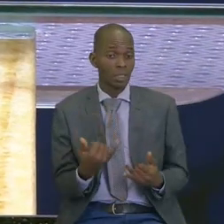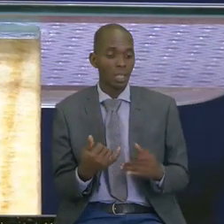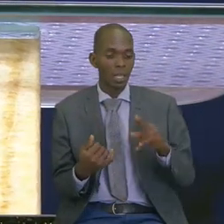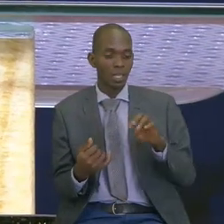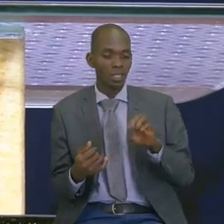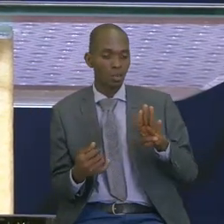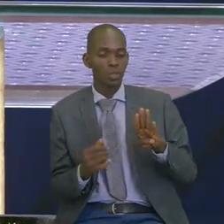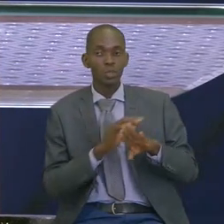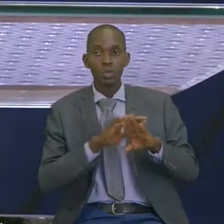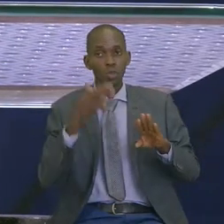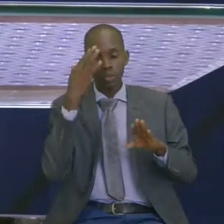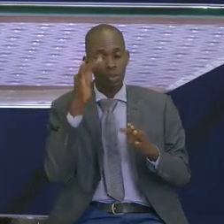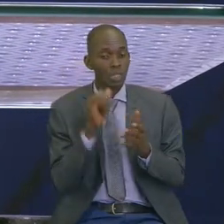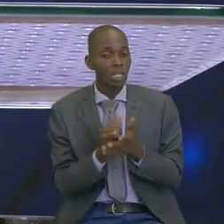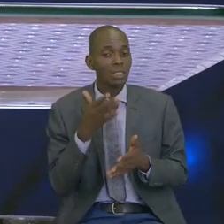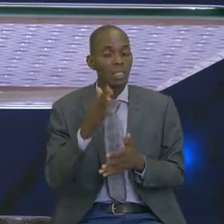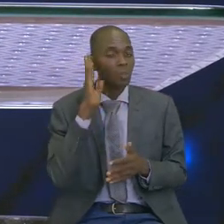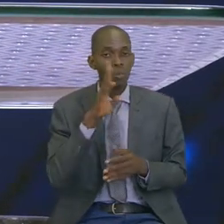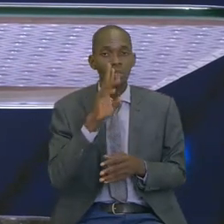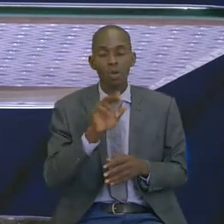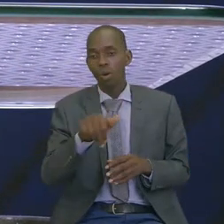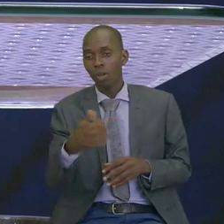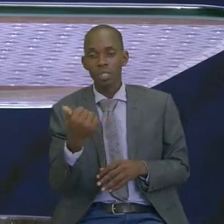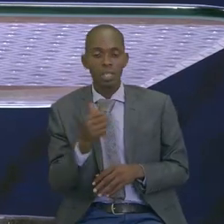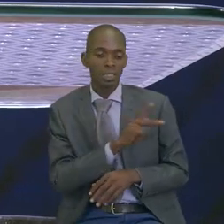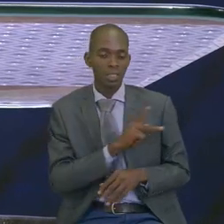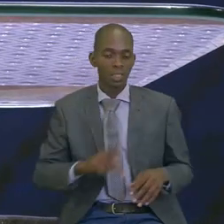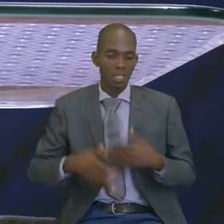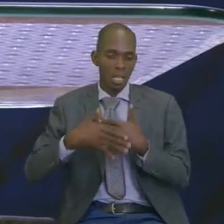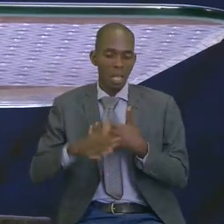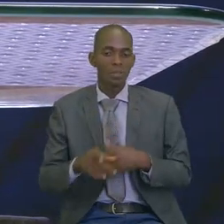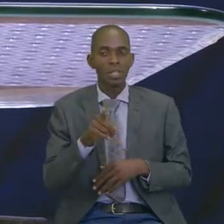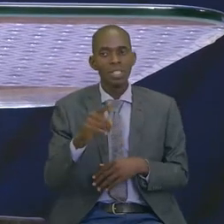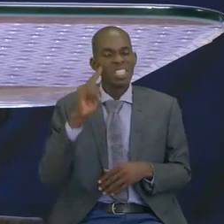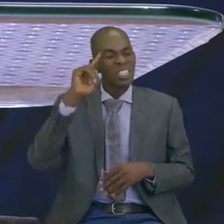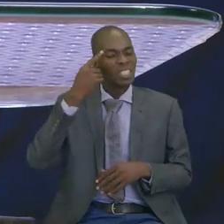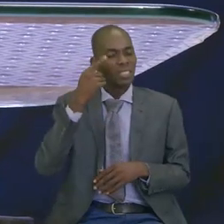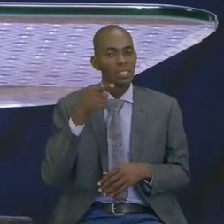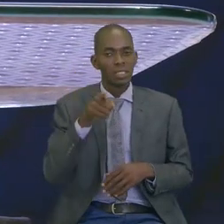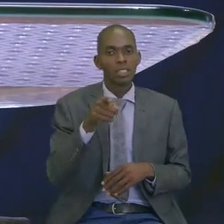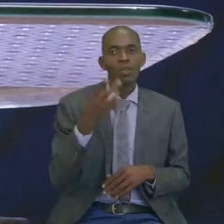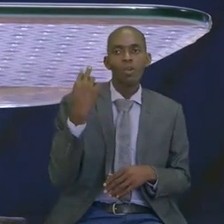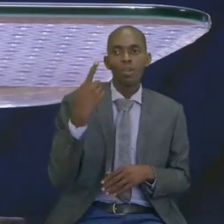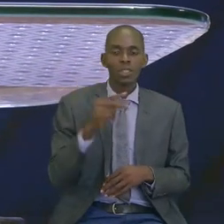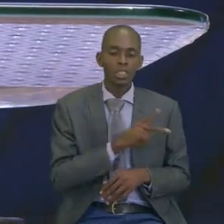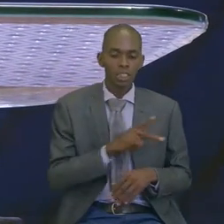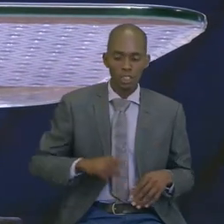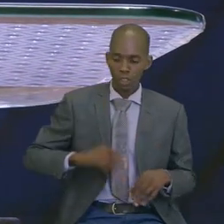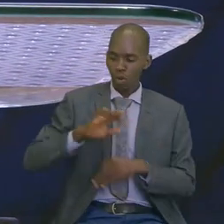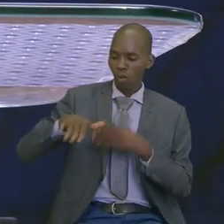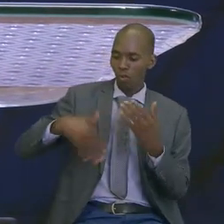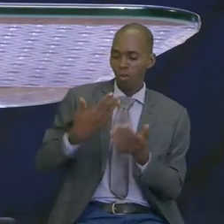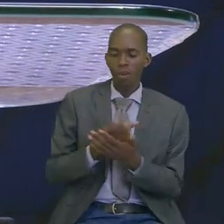know there would be anybody after him. He thought he was king of kings, and he thought he was